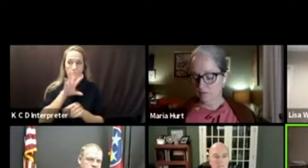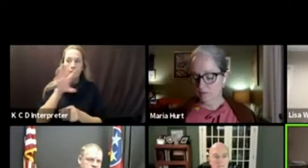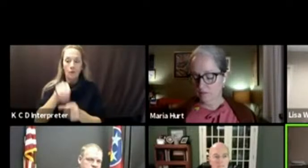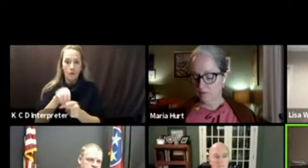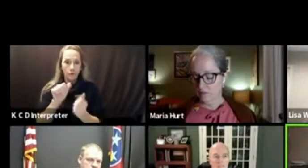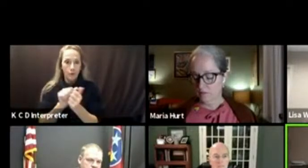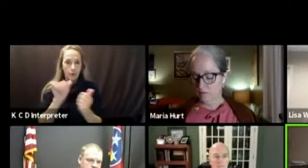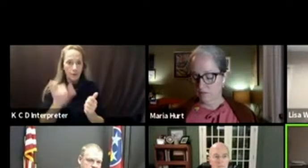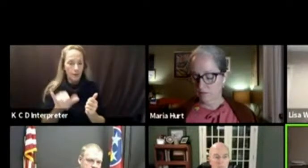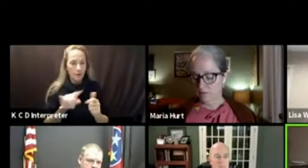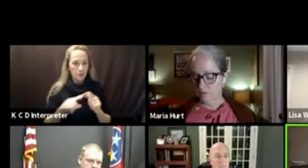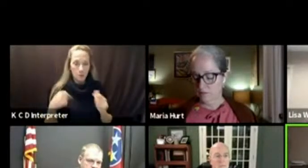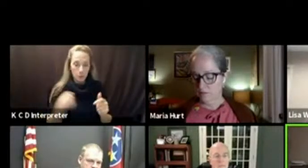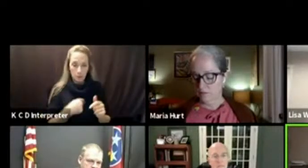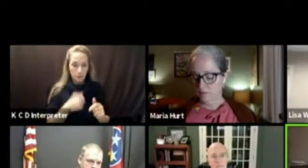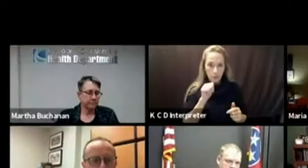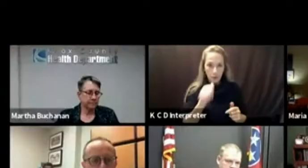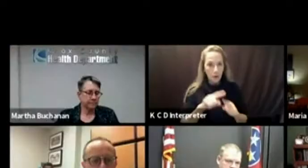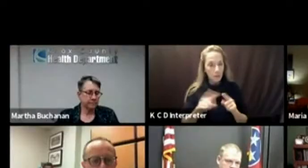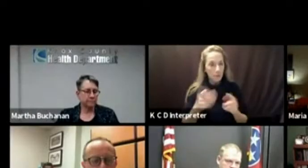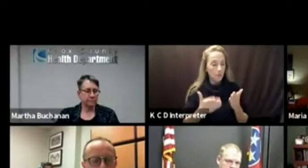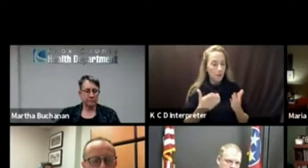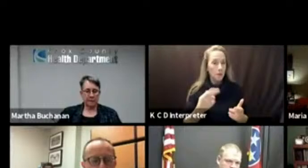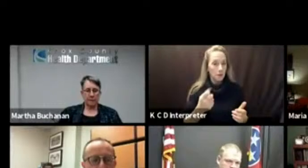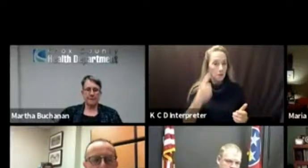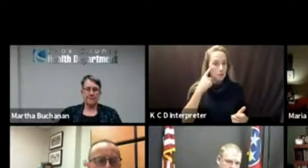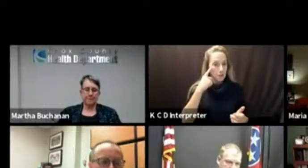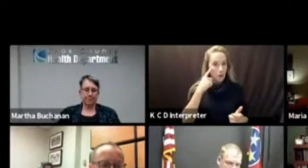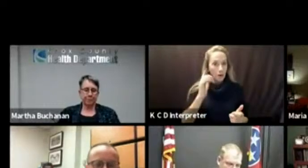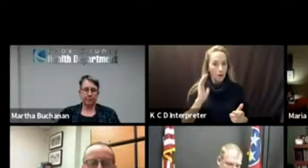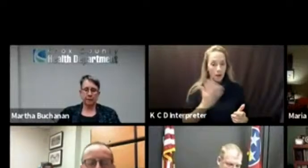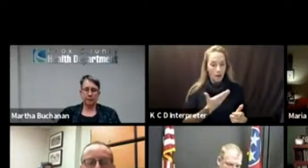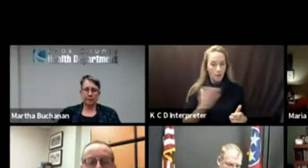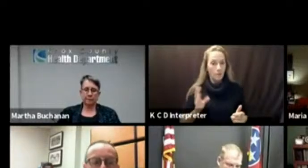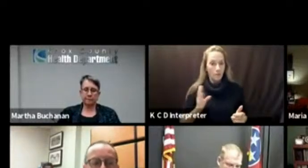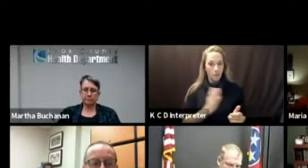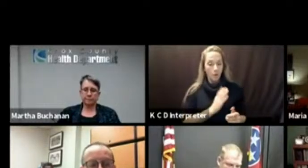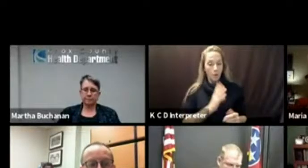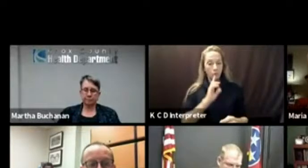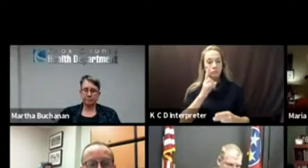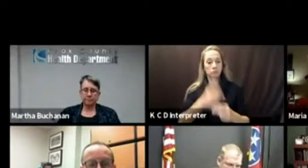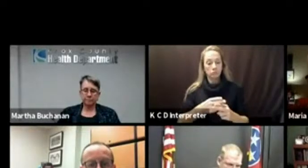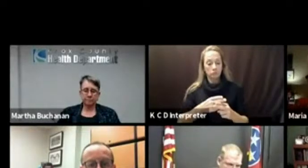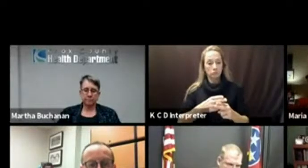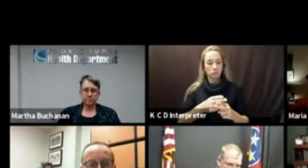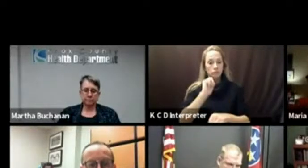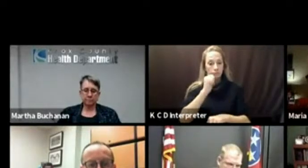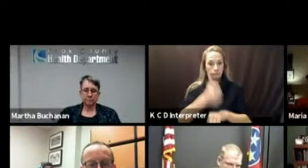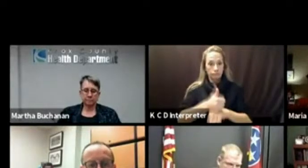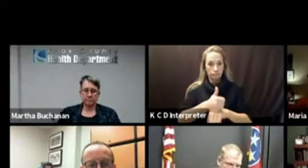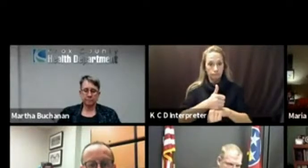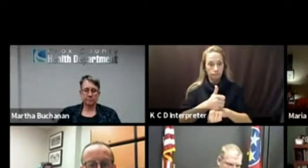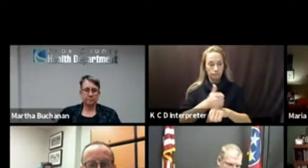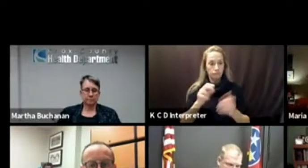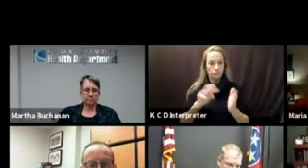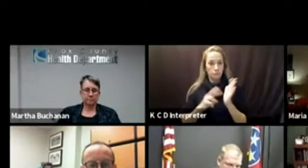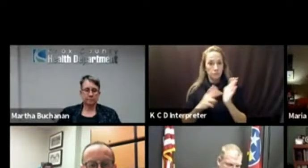reason that he felt that a statement from our board would leave no doubt that we had